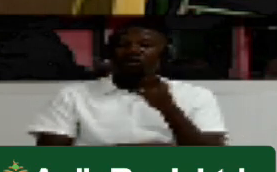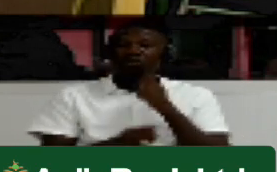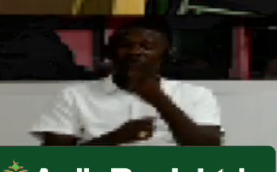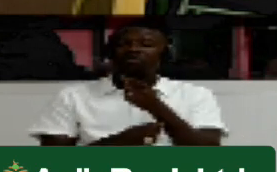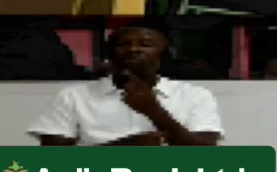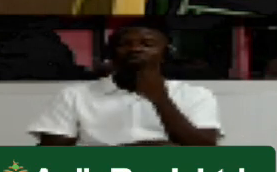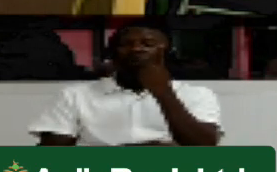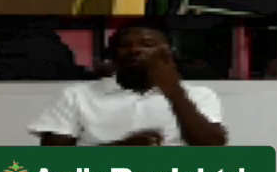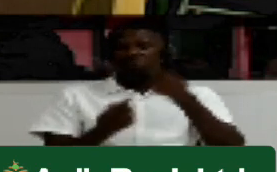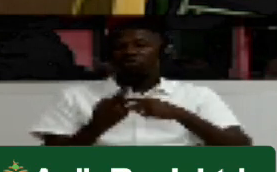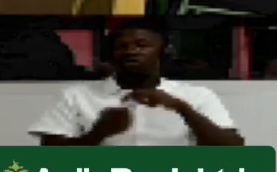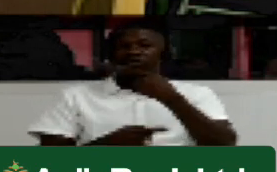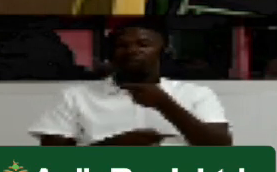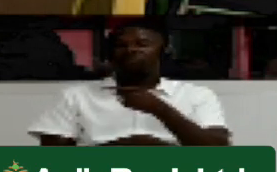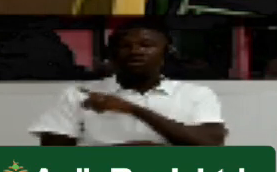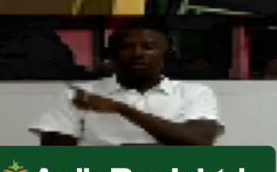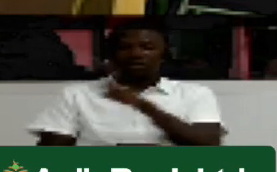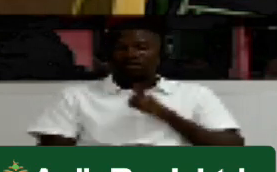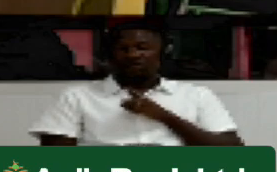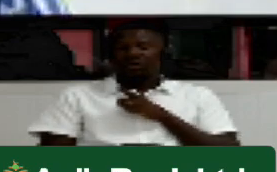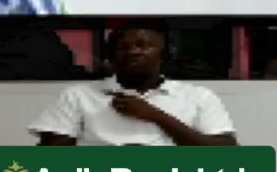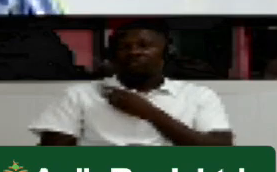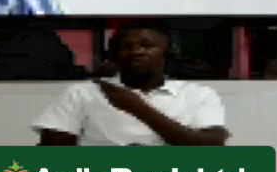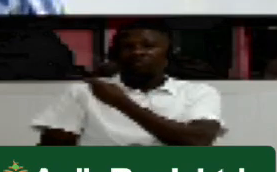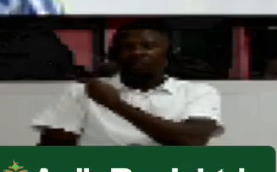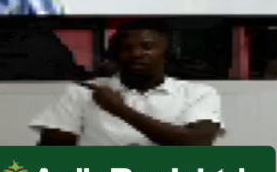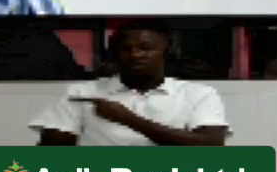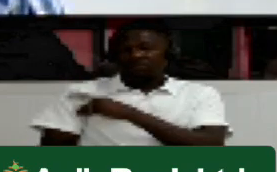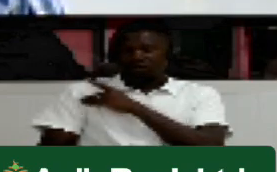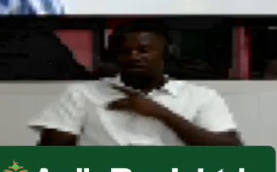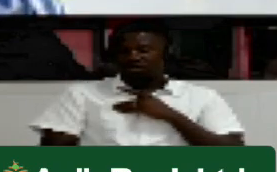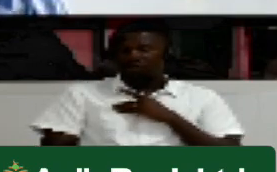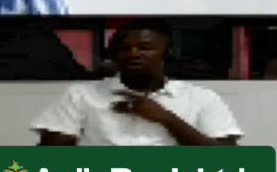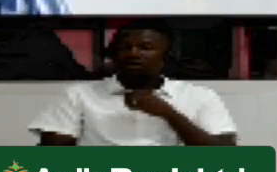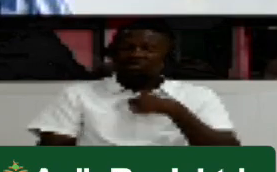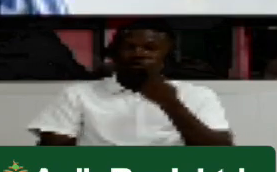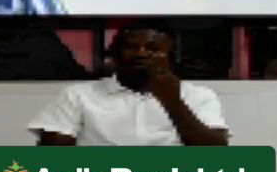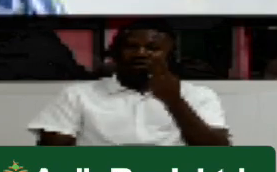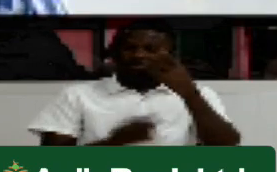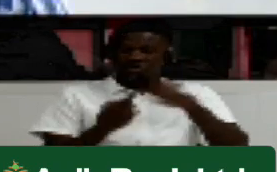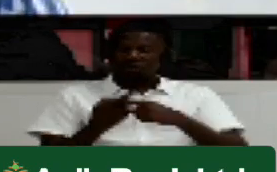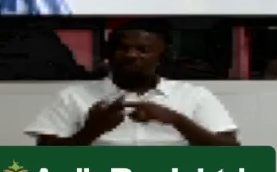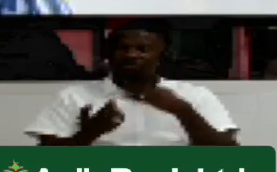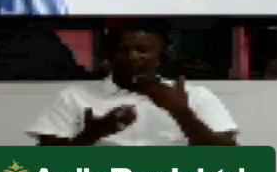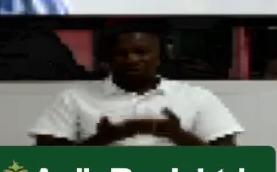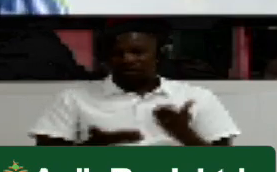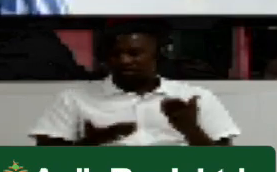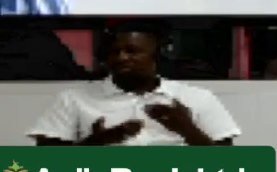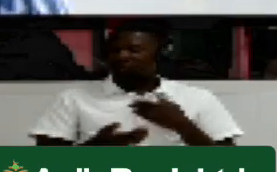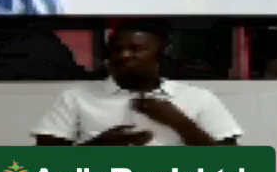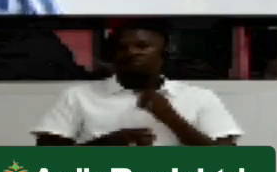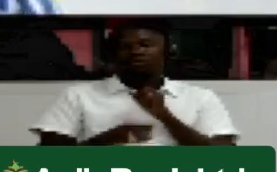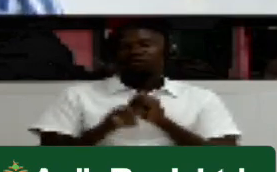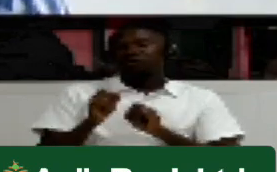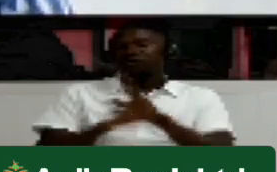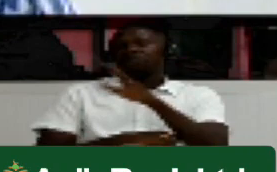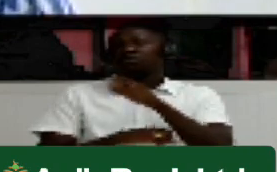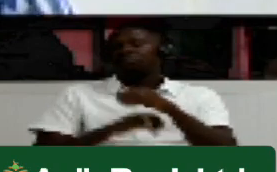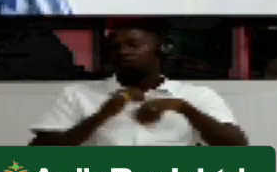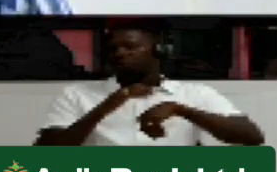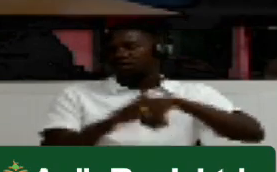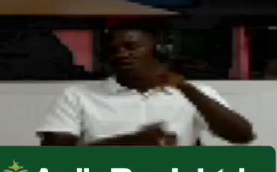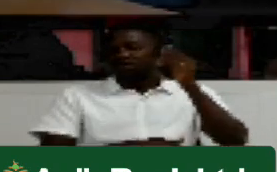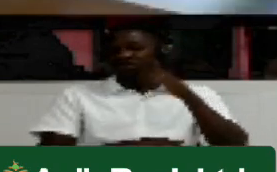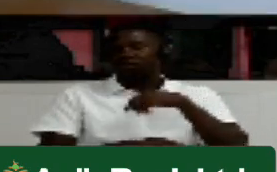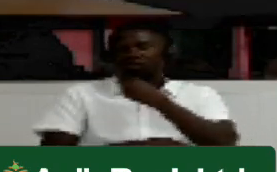and the 1 month has elapsed, so we will discharge them from the hospital.